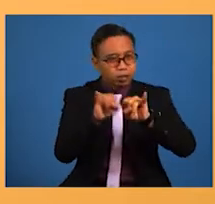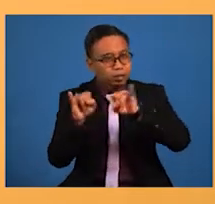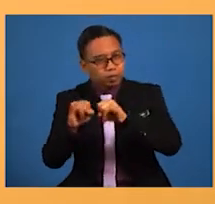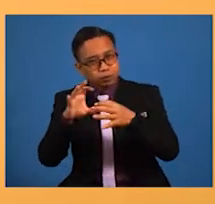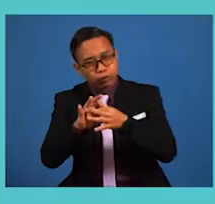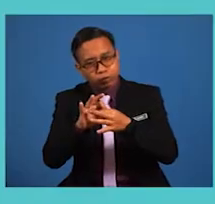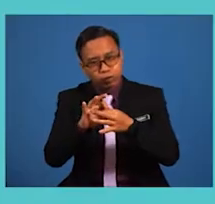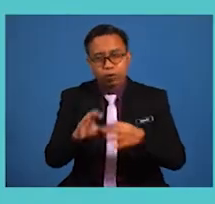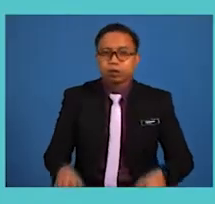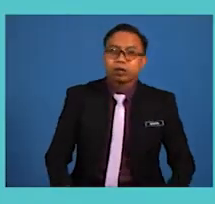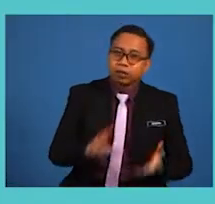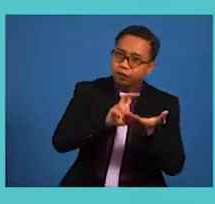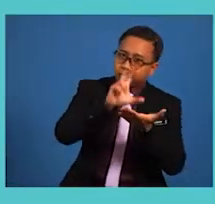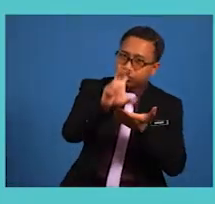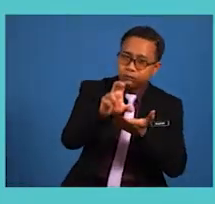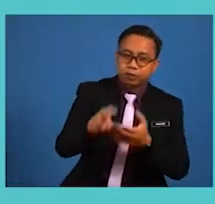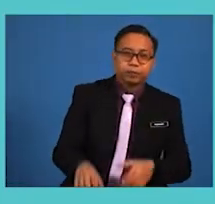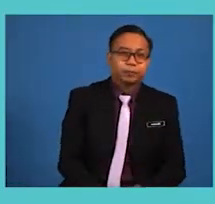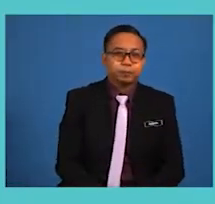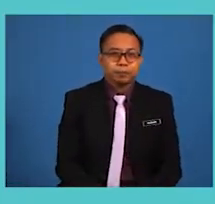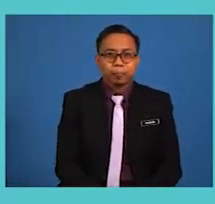of investments.